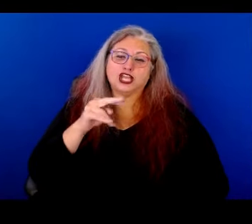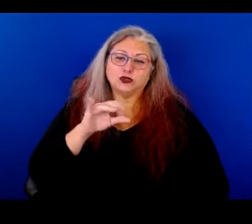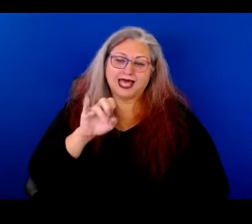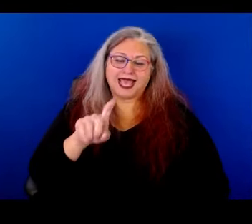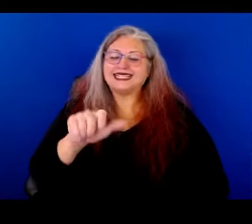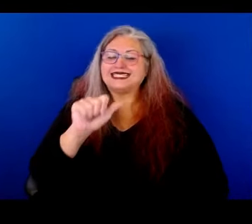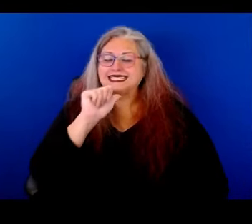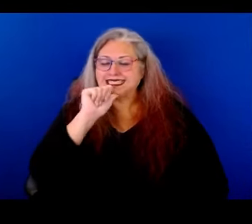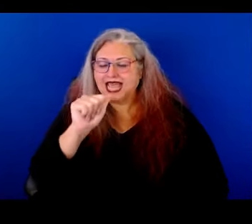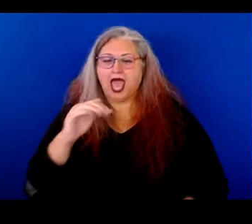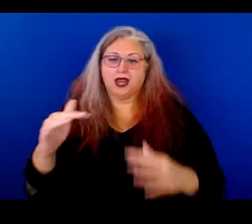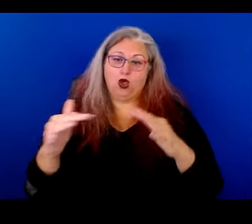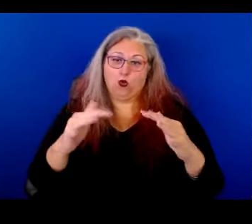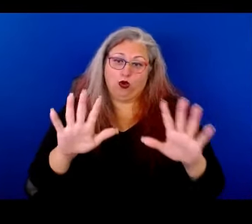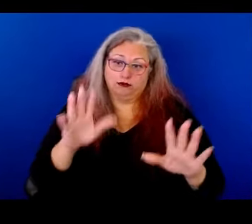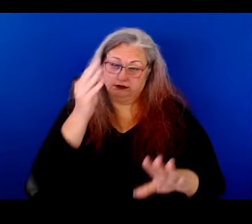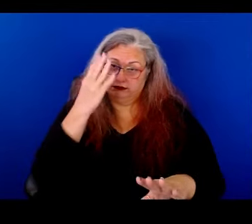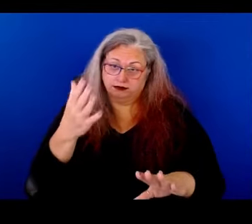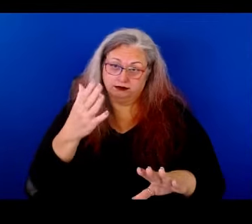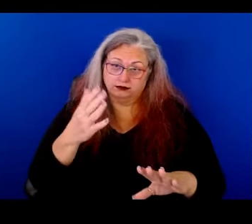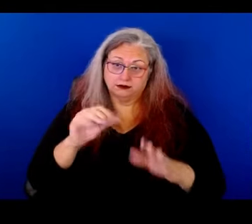not a war. Okay. Yes. And